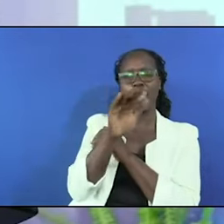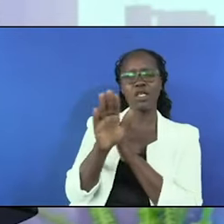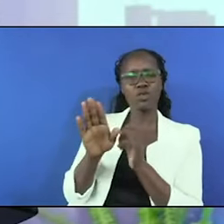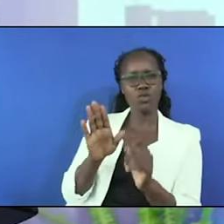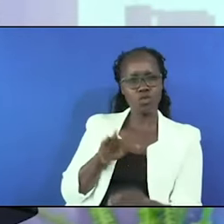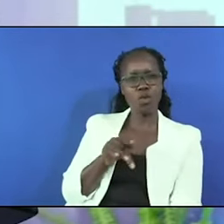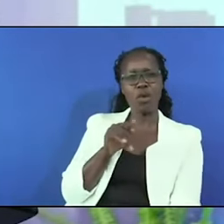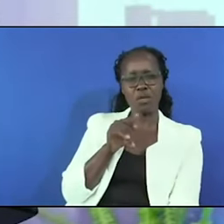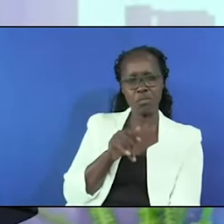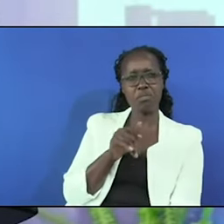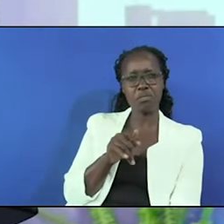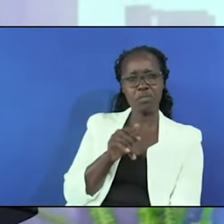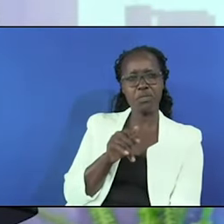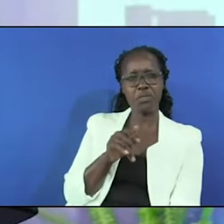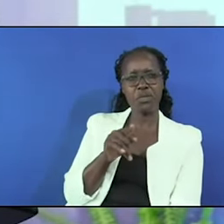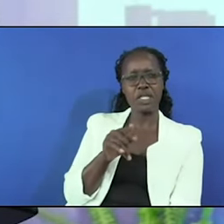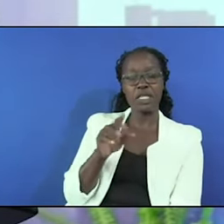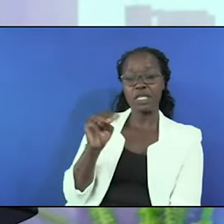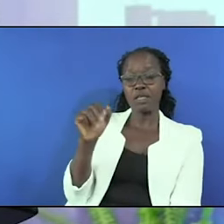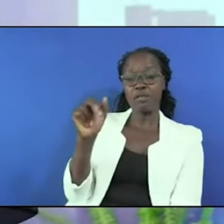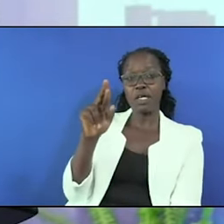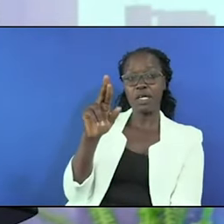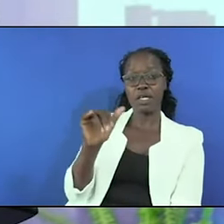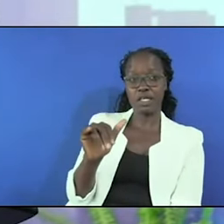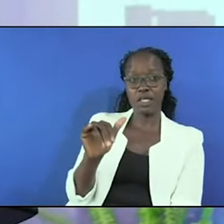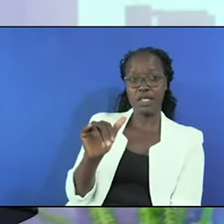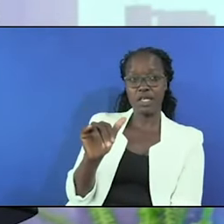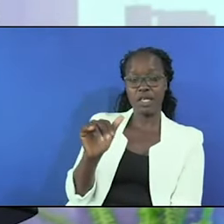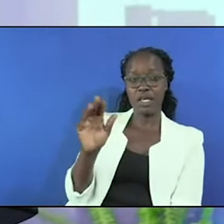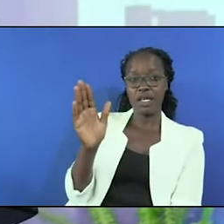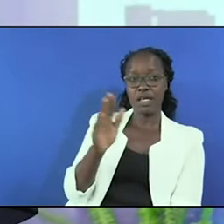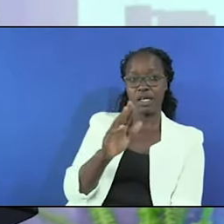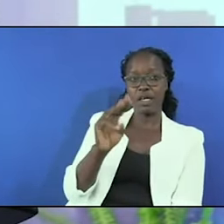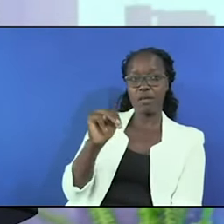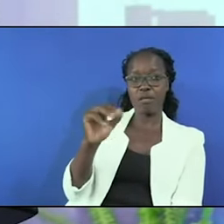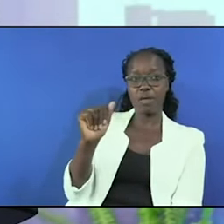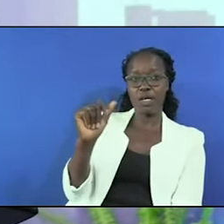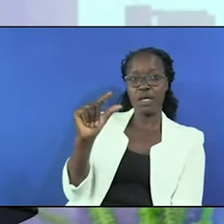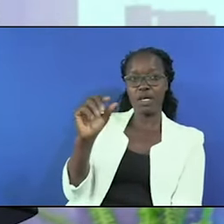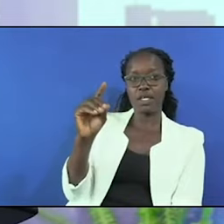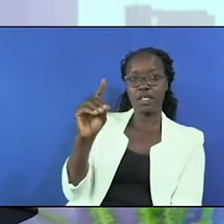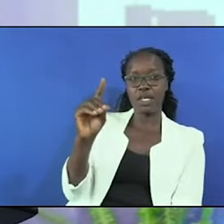woman, Mary Magdalena, was trying to be like God.